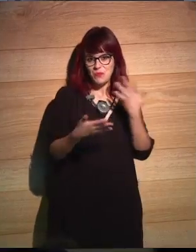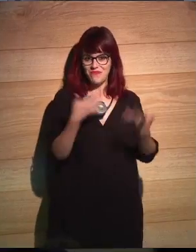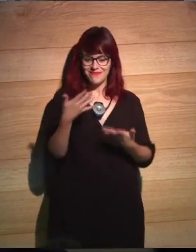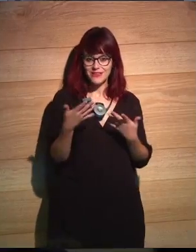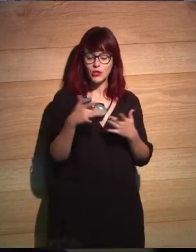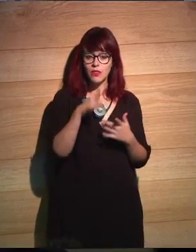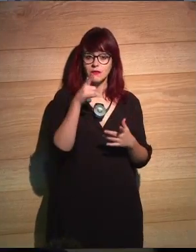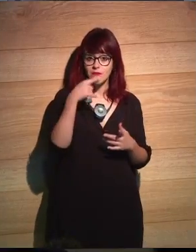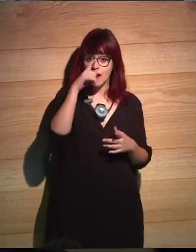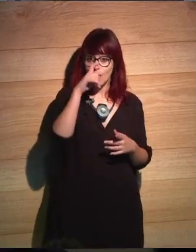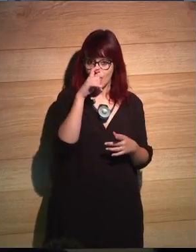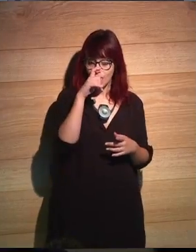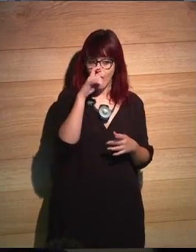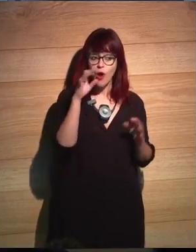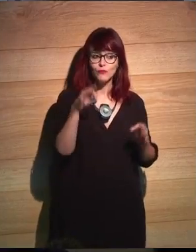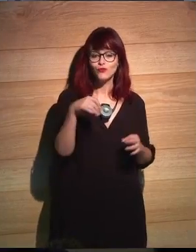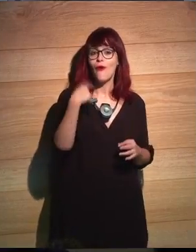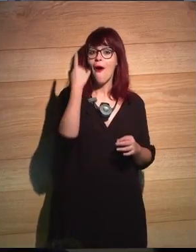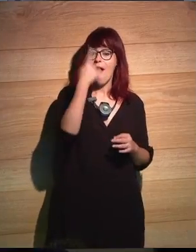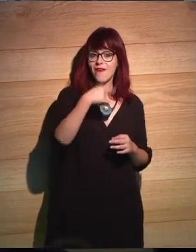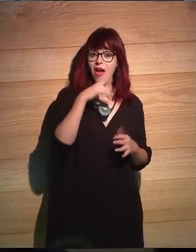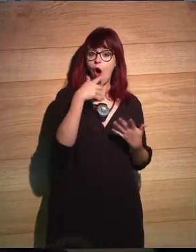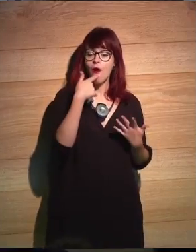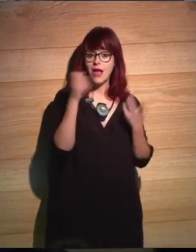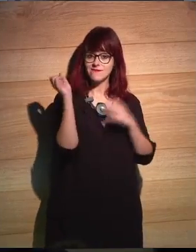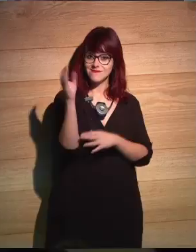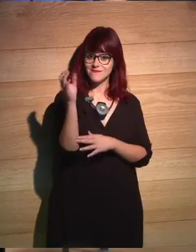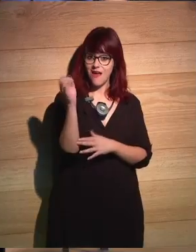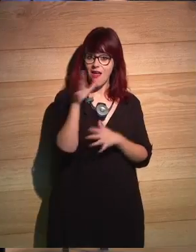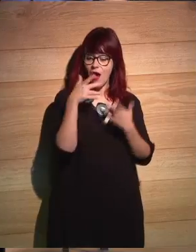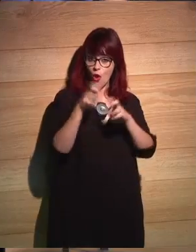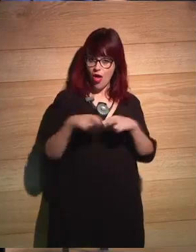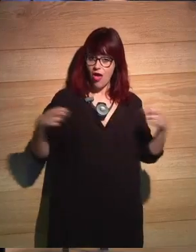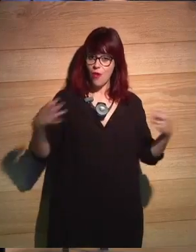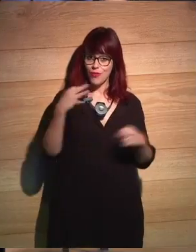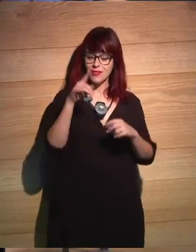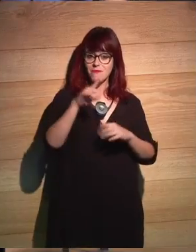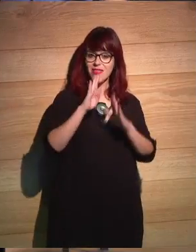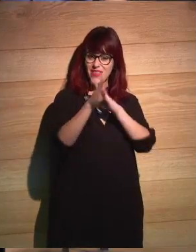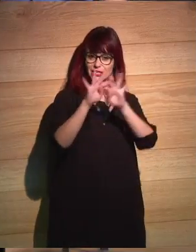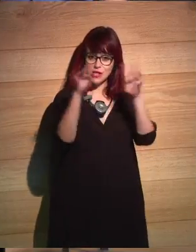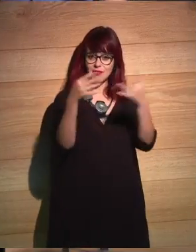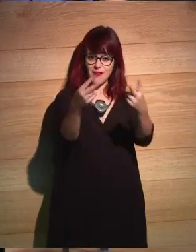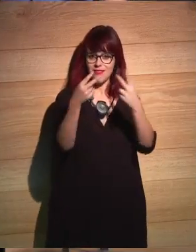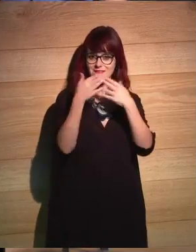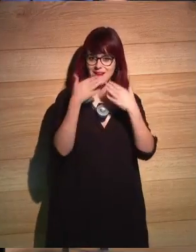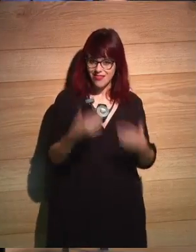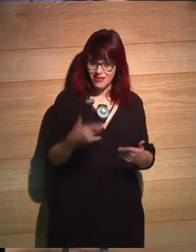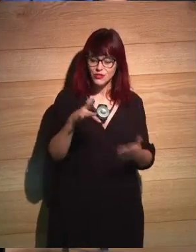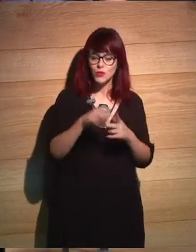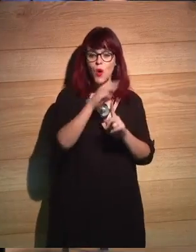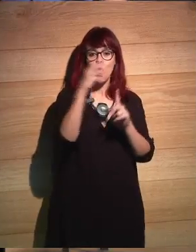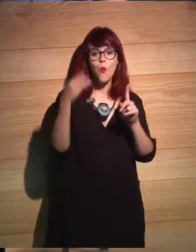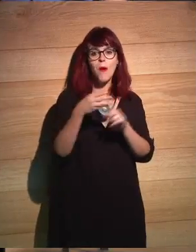can put a face on other peoples. Now we talk about that. This talk that we are having right now can